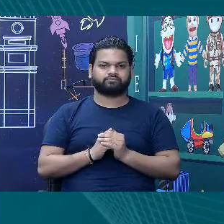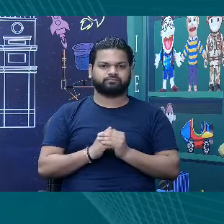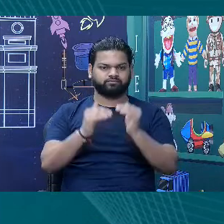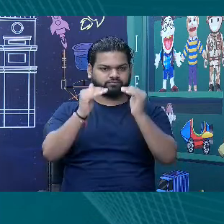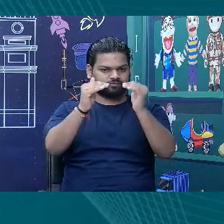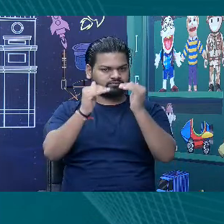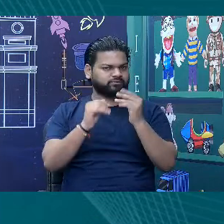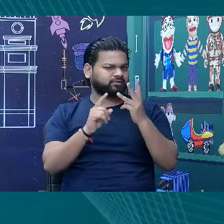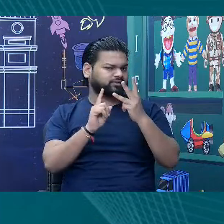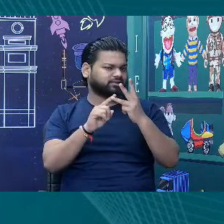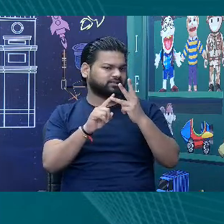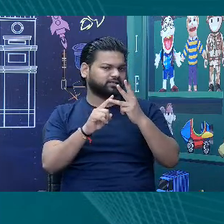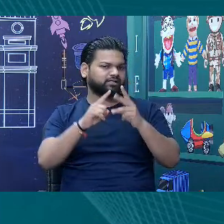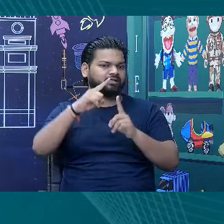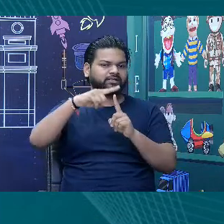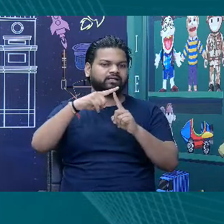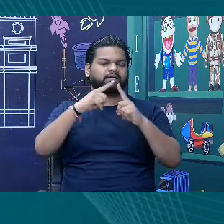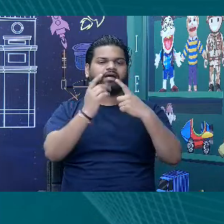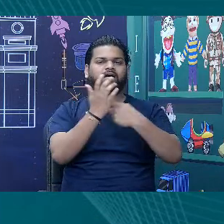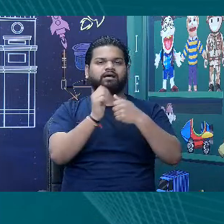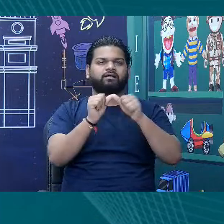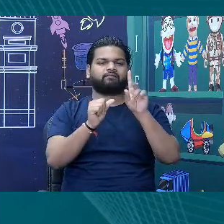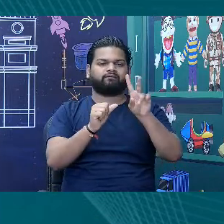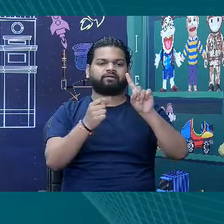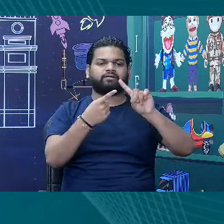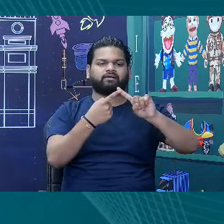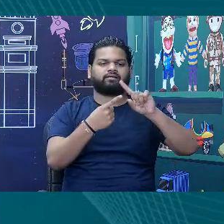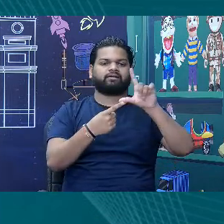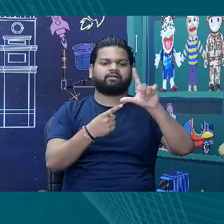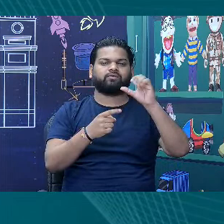And the third one is travelogue.